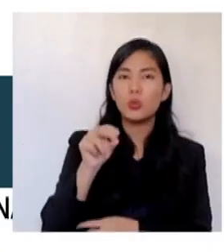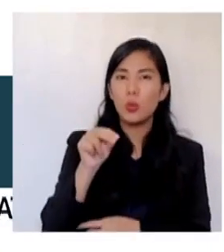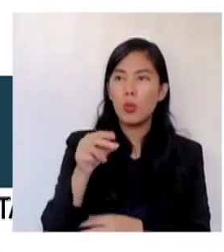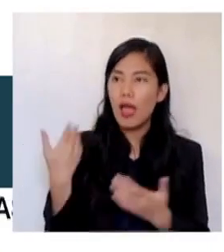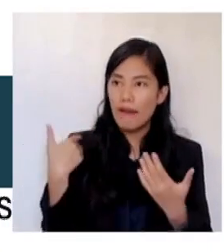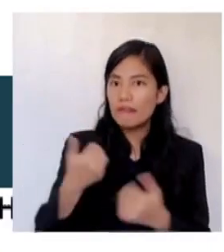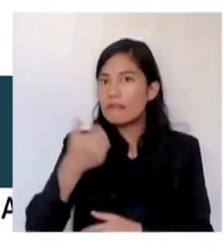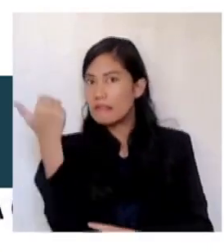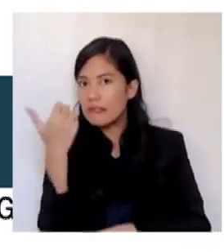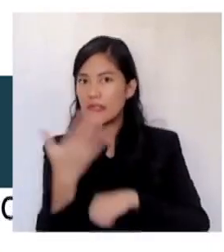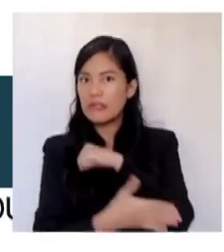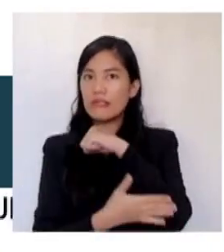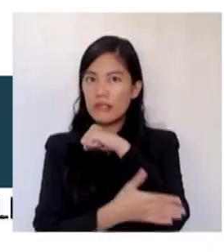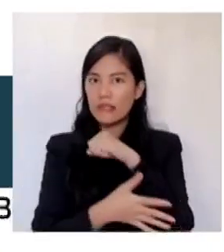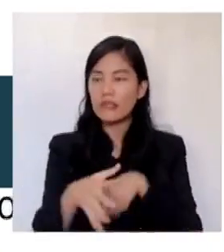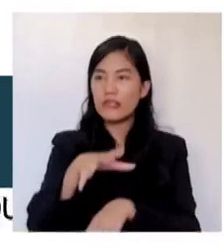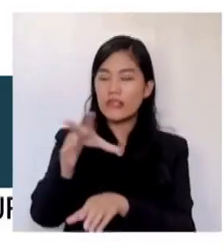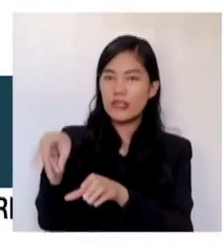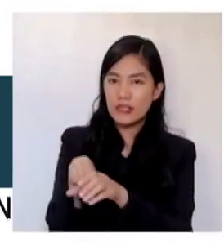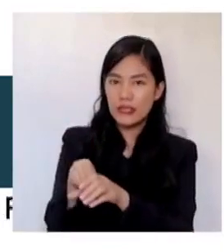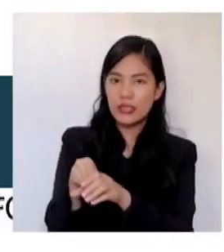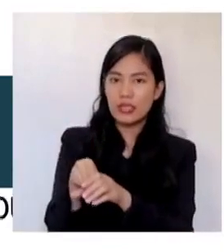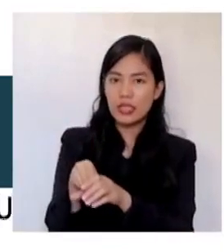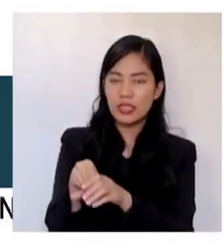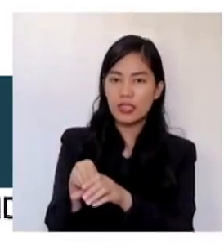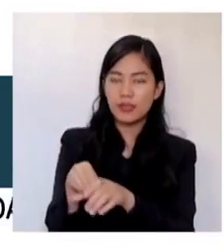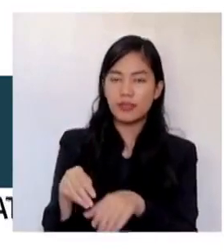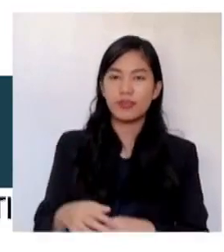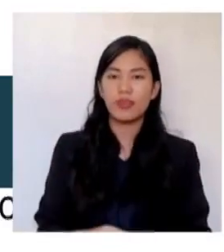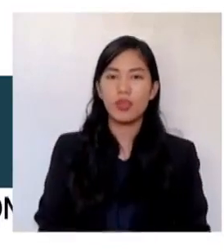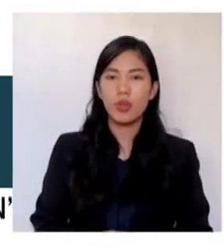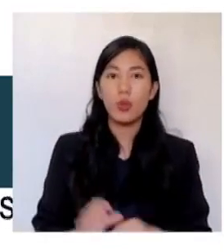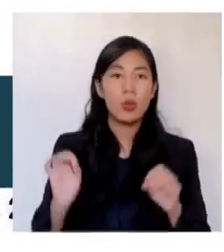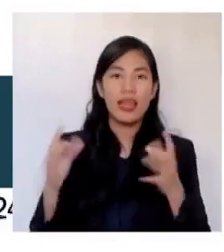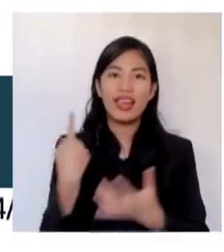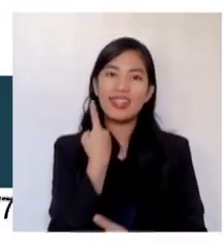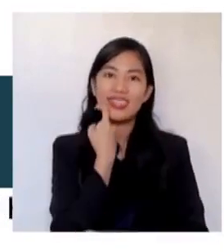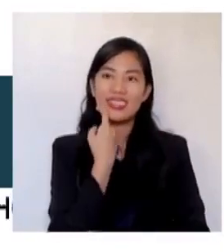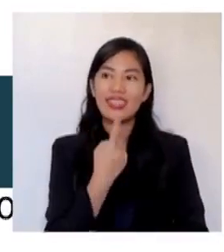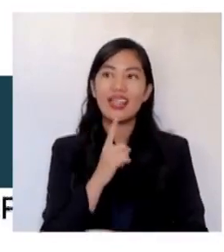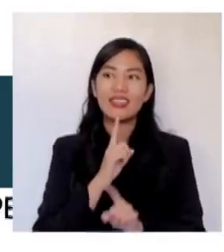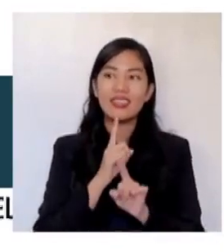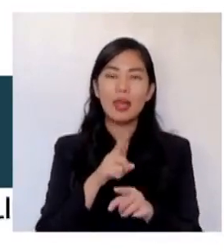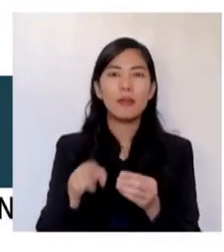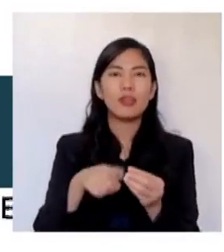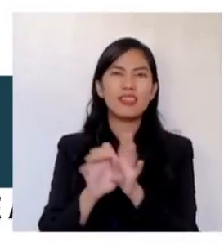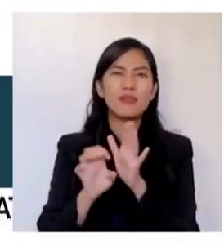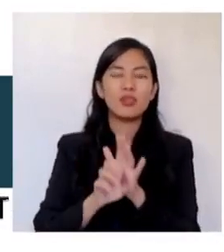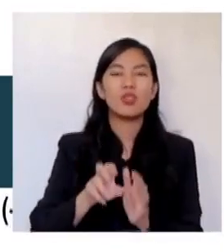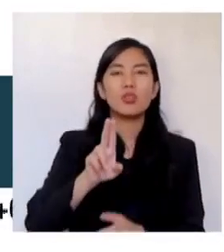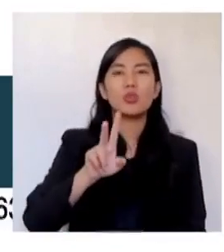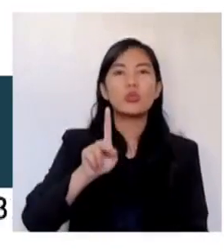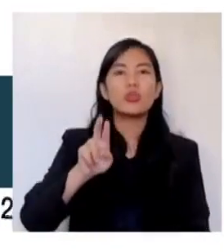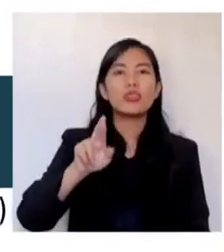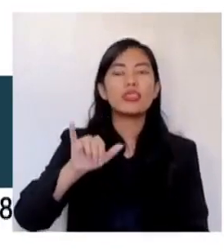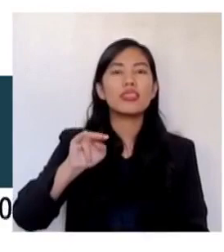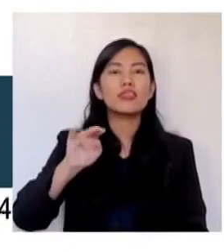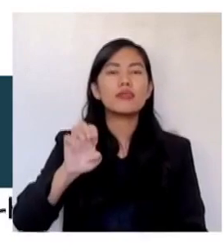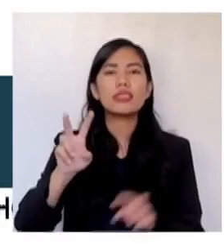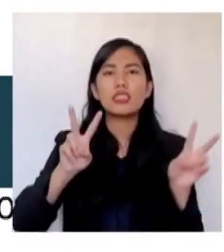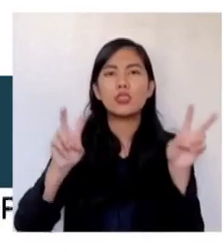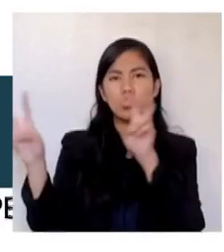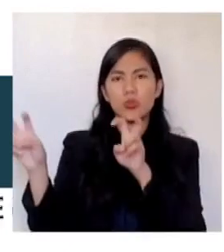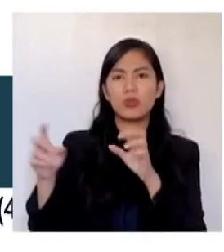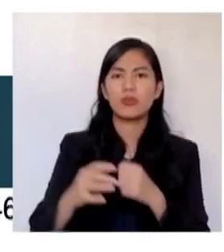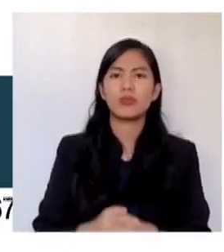brewing this realignment that's going to be brought by the Ukraine issue, no? Which is, of course, very